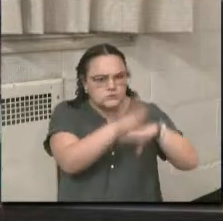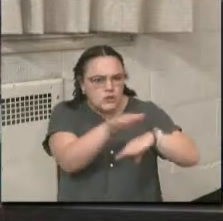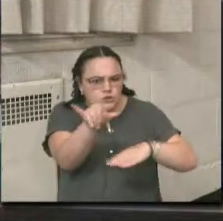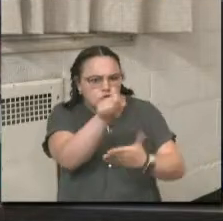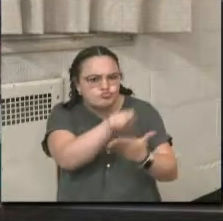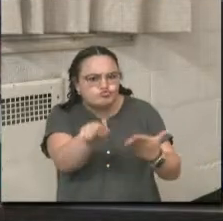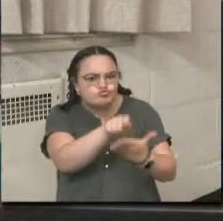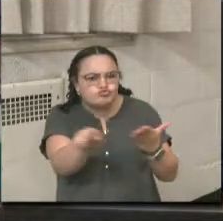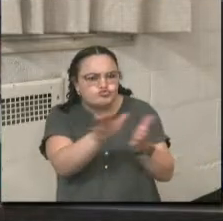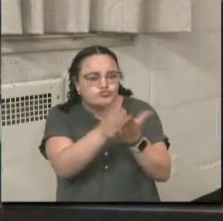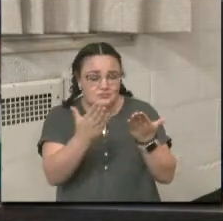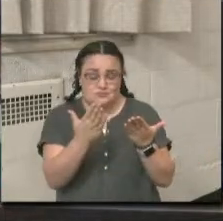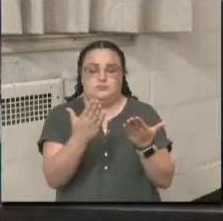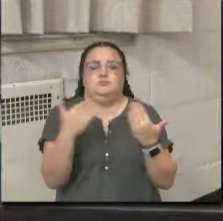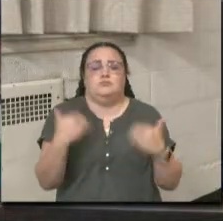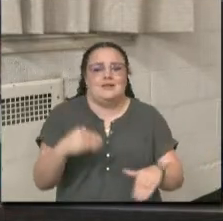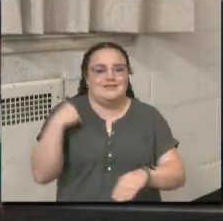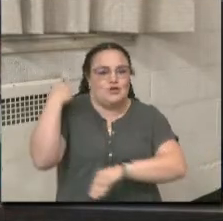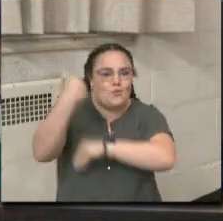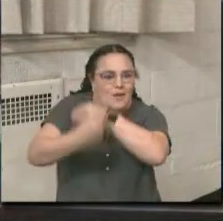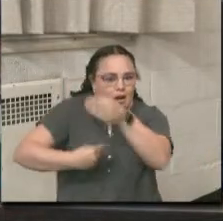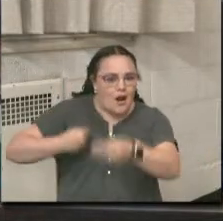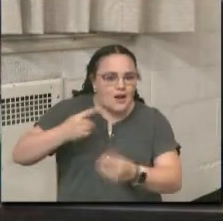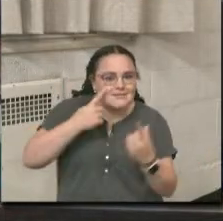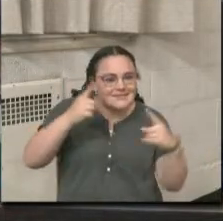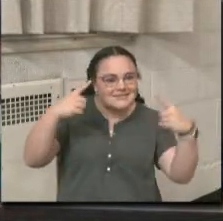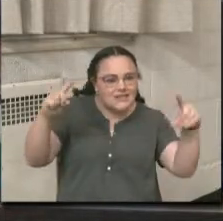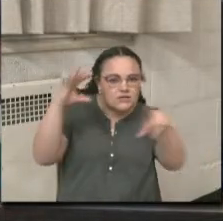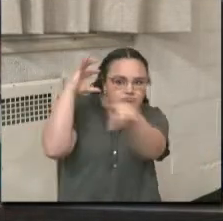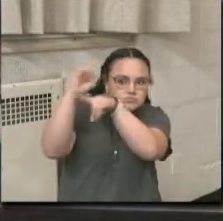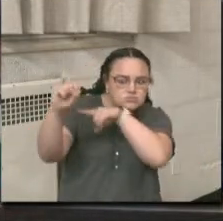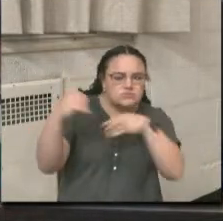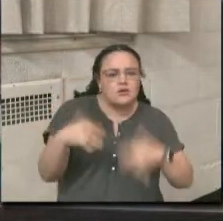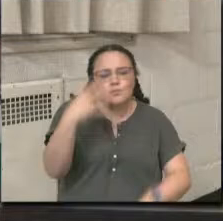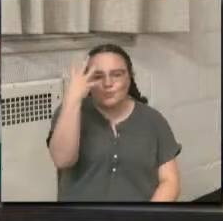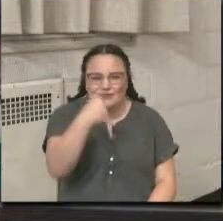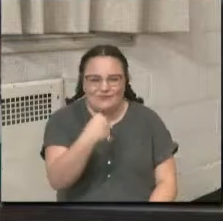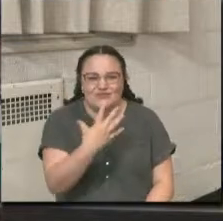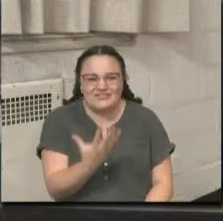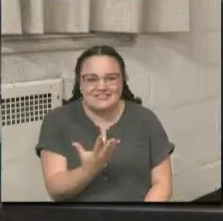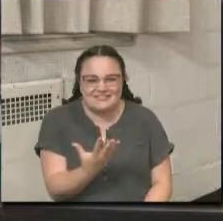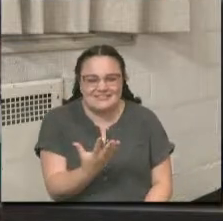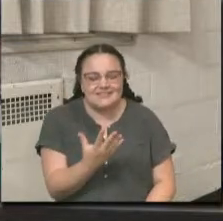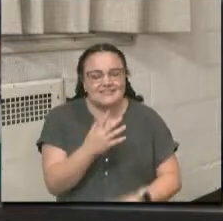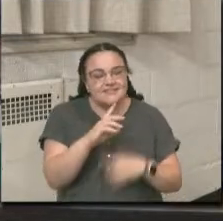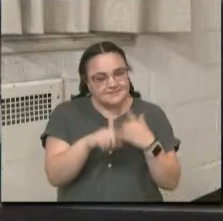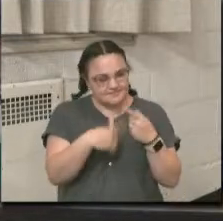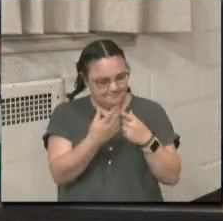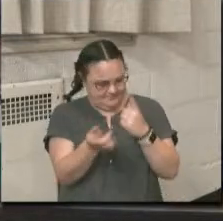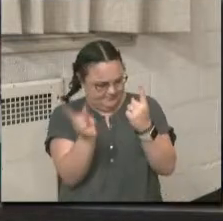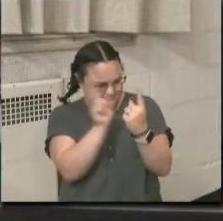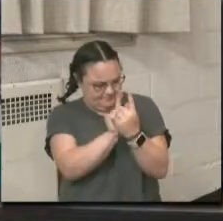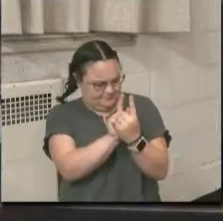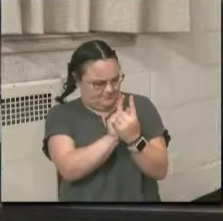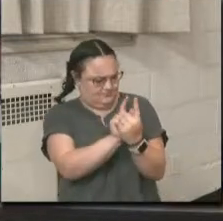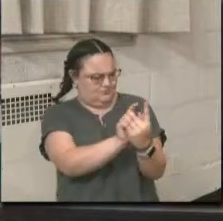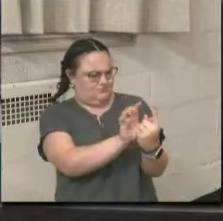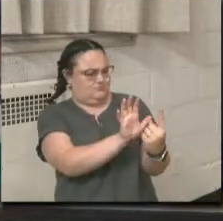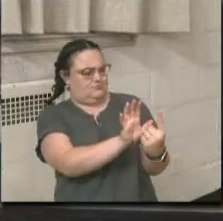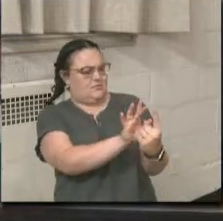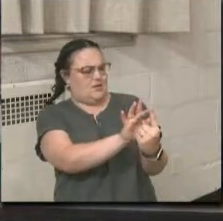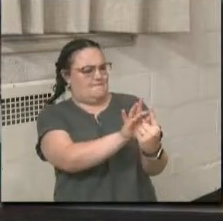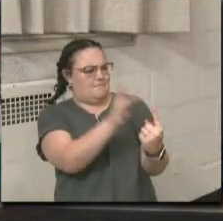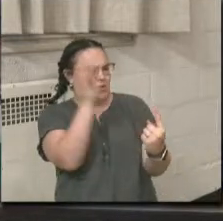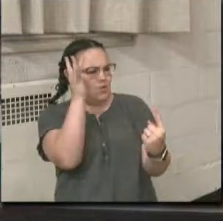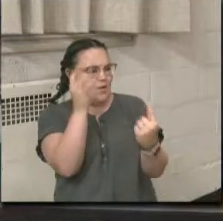talk about generational success. Beautiful. But when I first met you, and just how you, all your